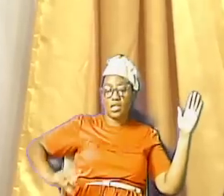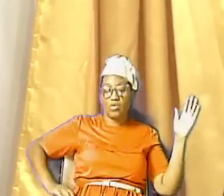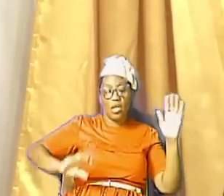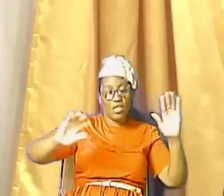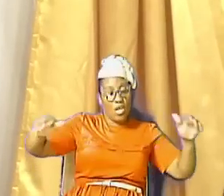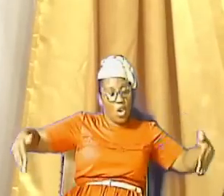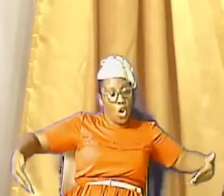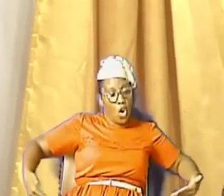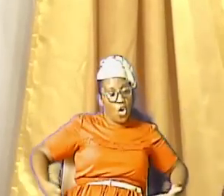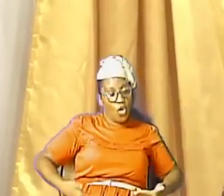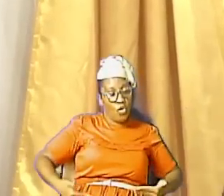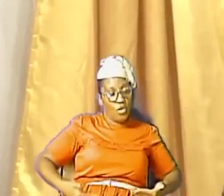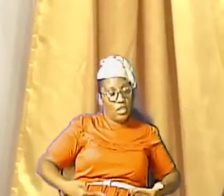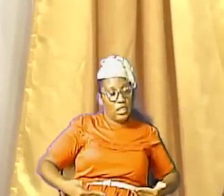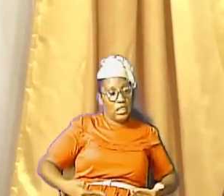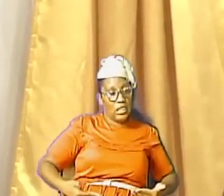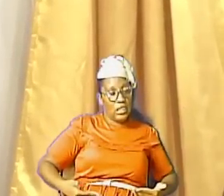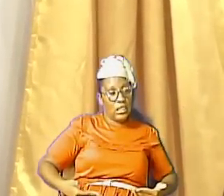Greetings.